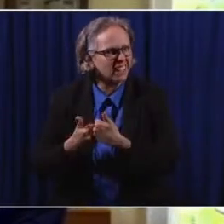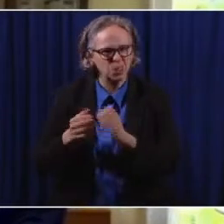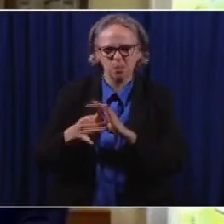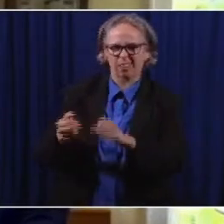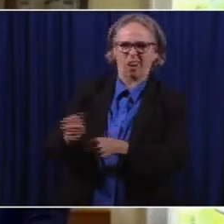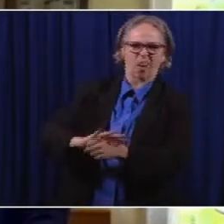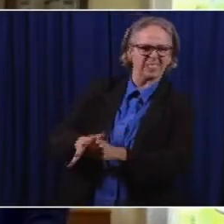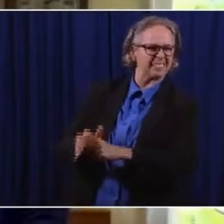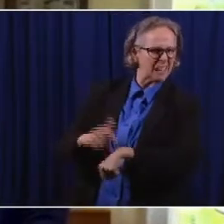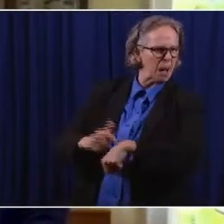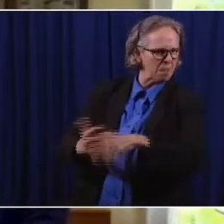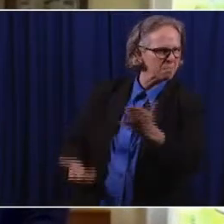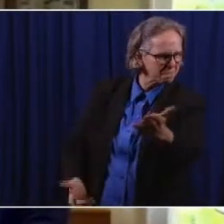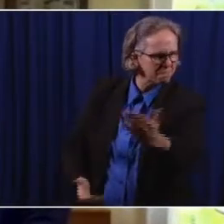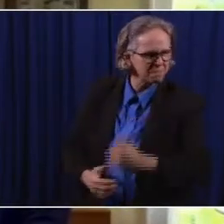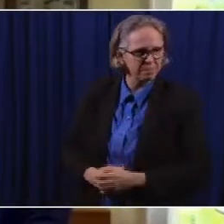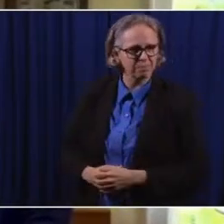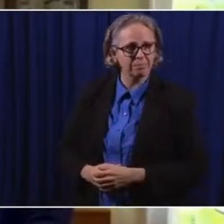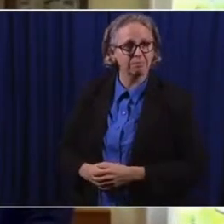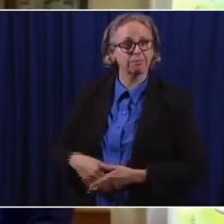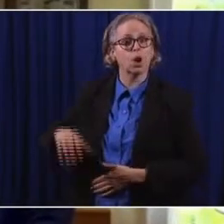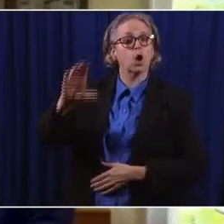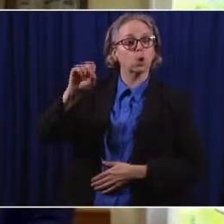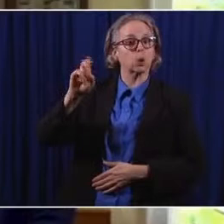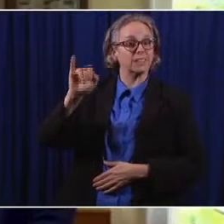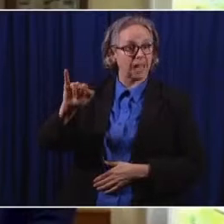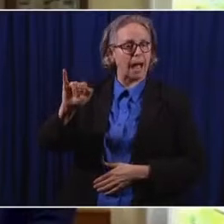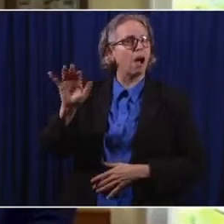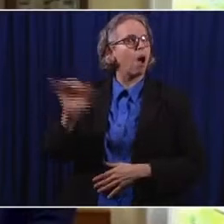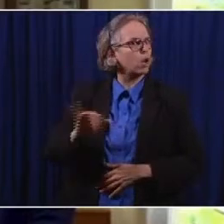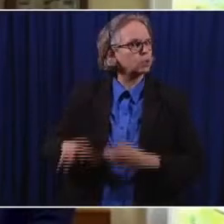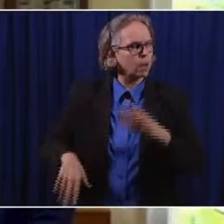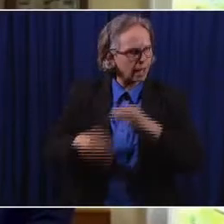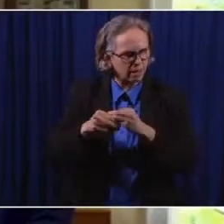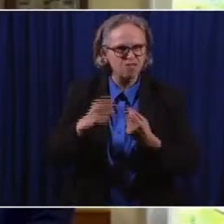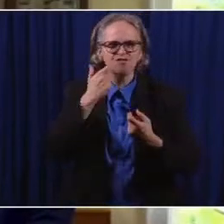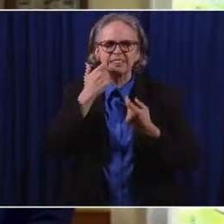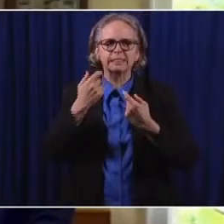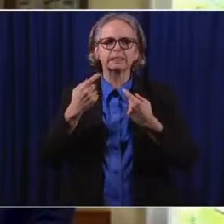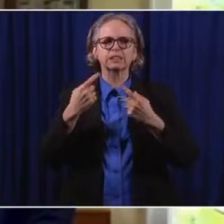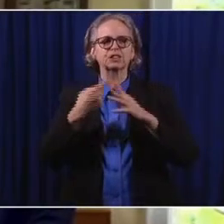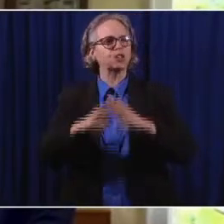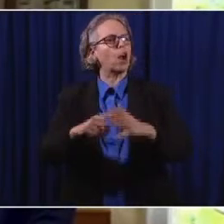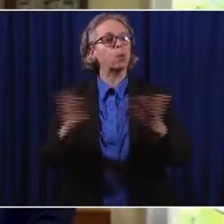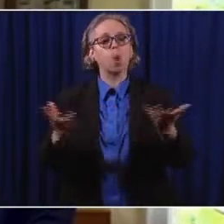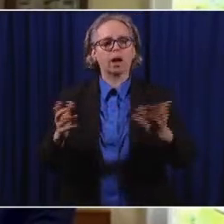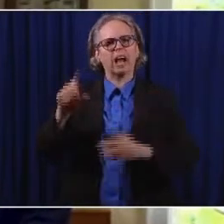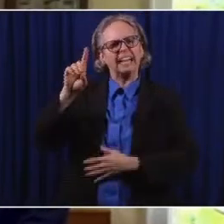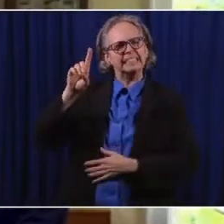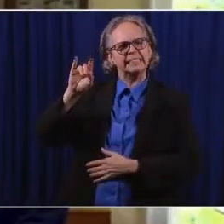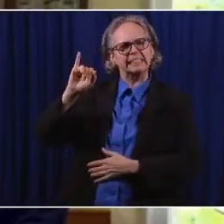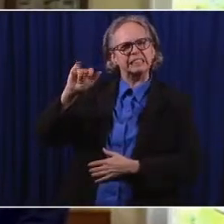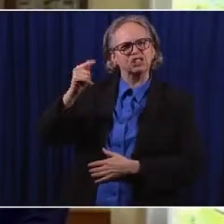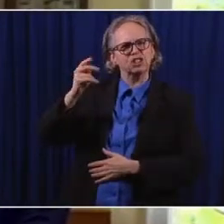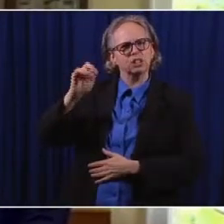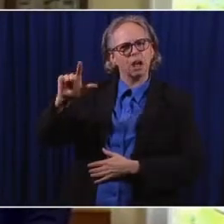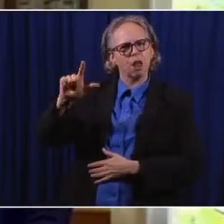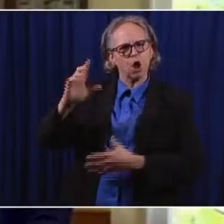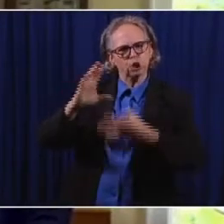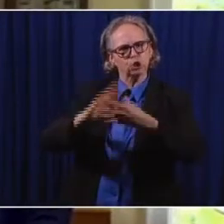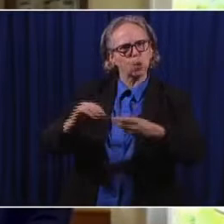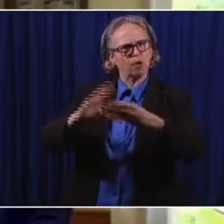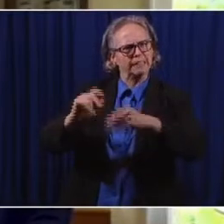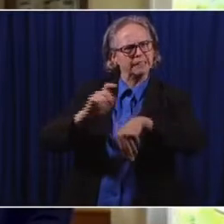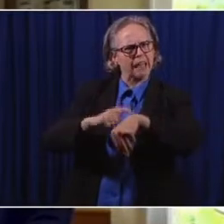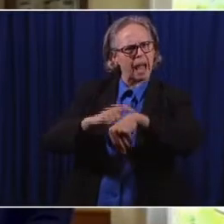COSI also recently launched a digital story time on their COSI Connects platform. And to celebrate the